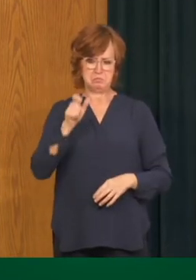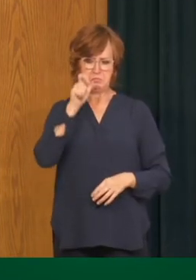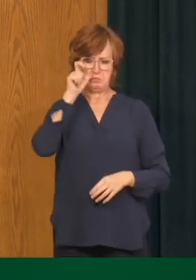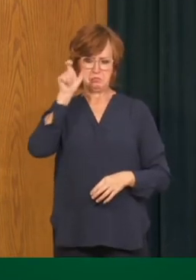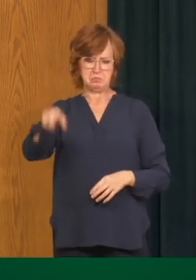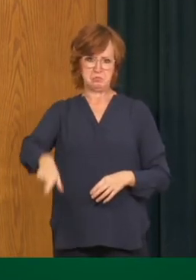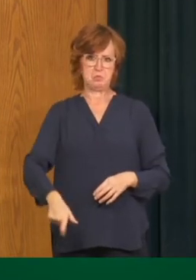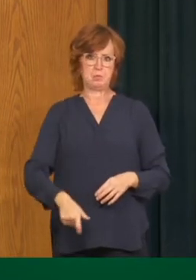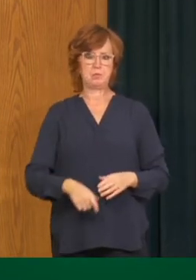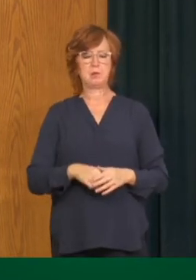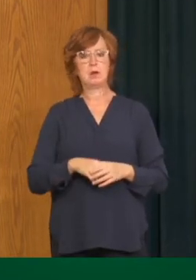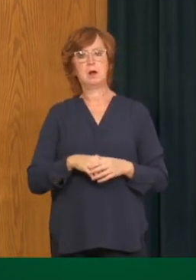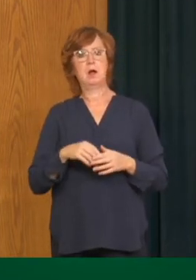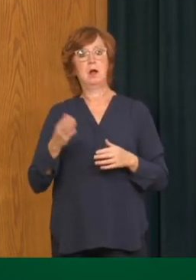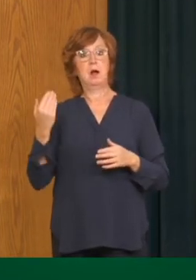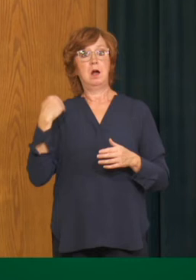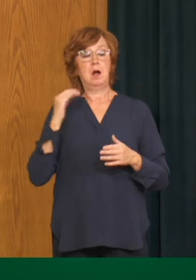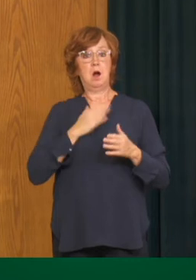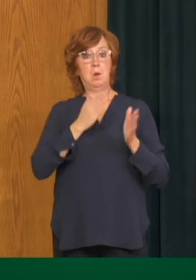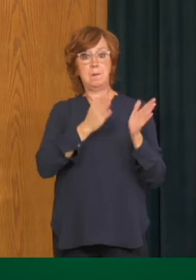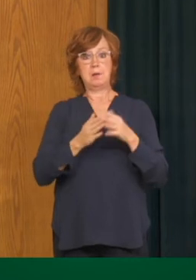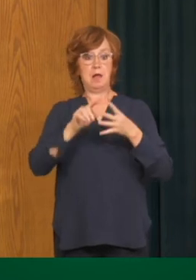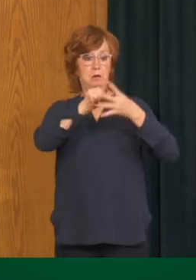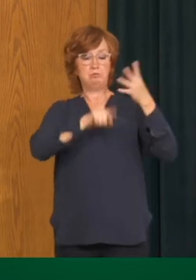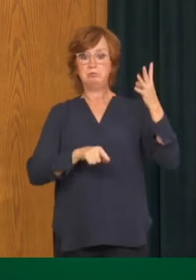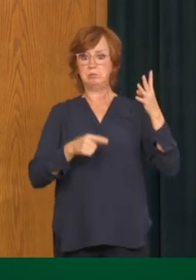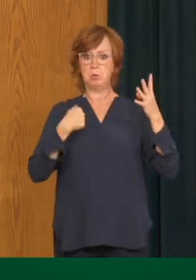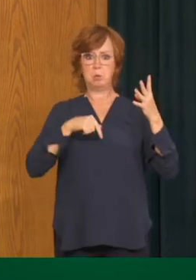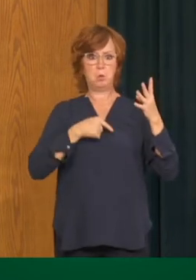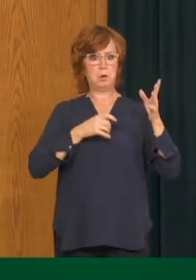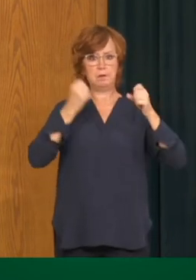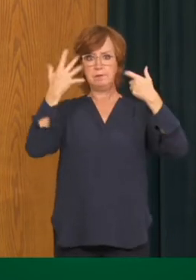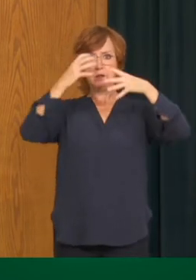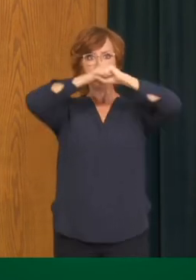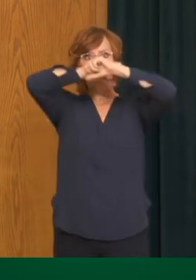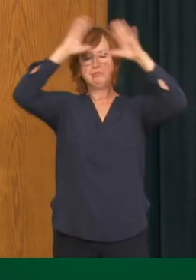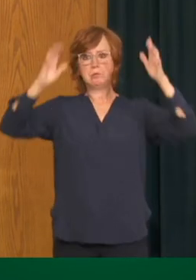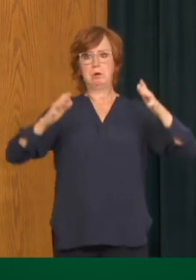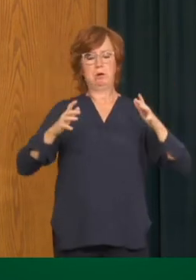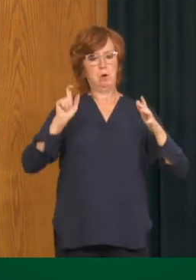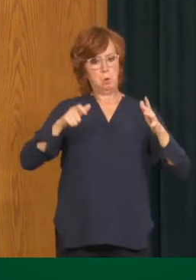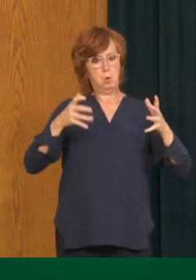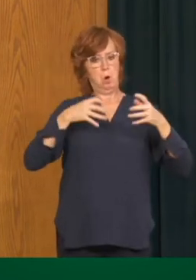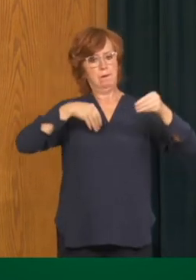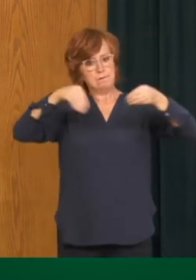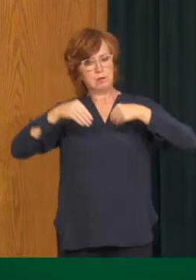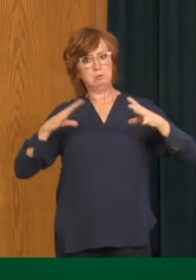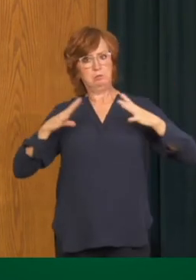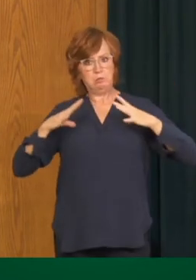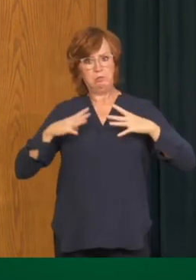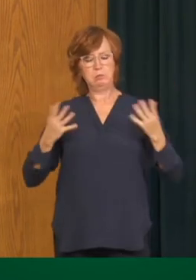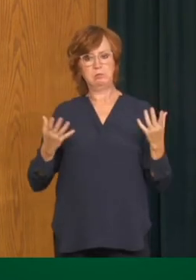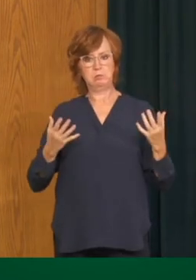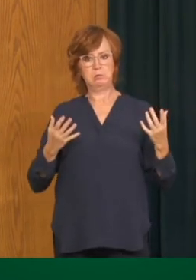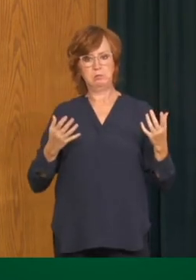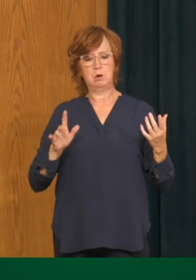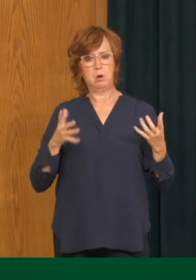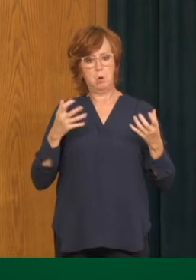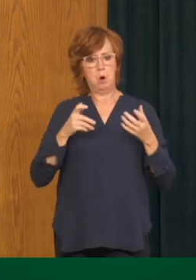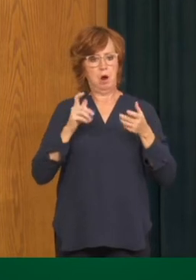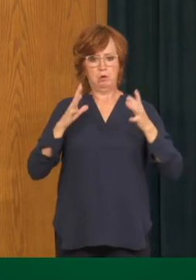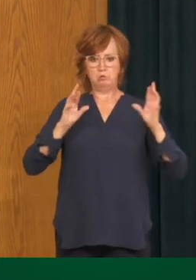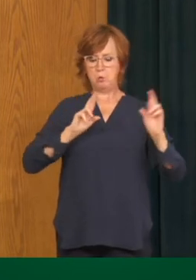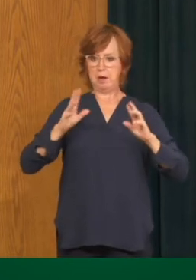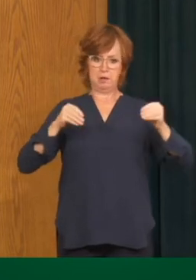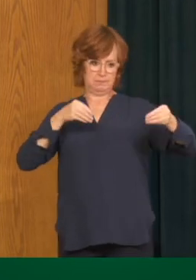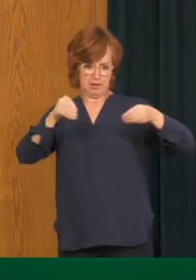built to address what is a very fluid situation. What we have done is built on the funding of that